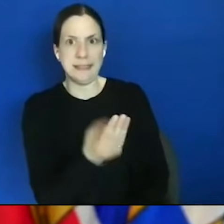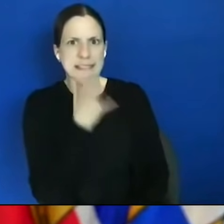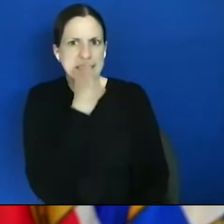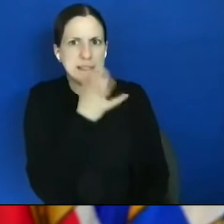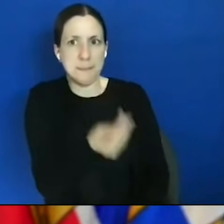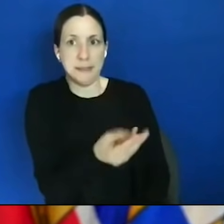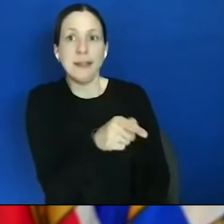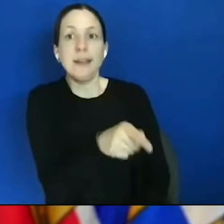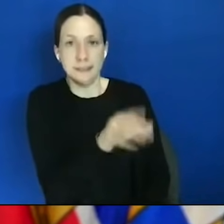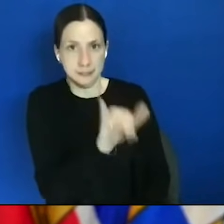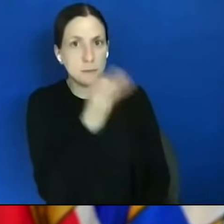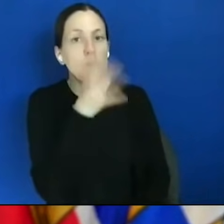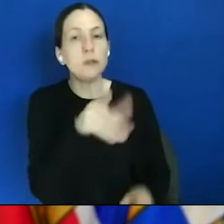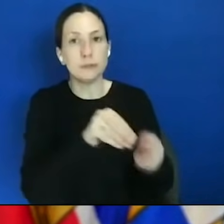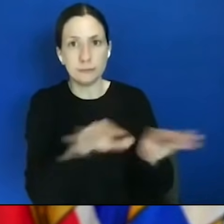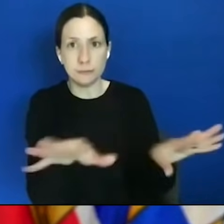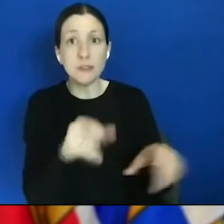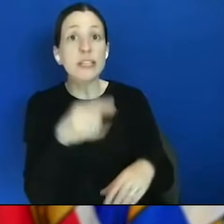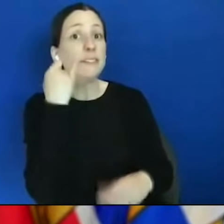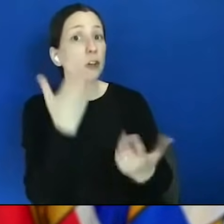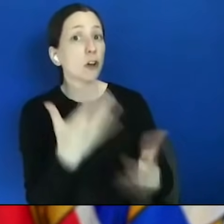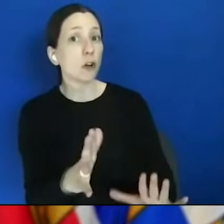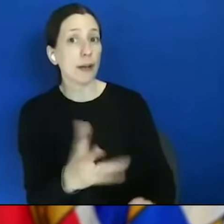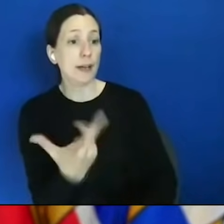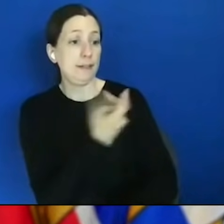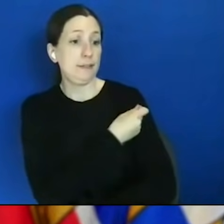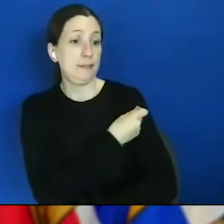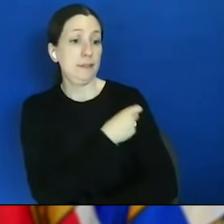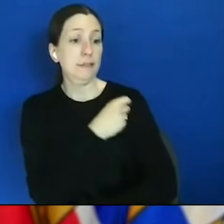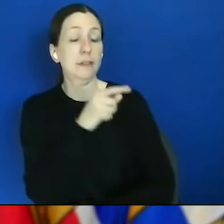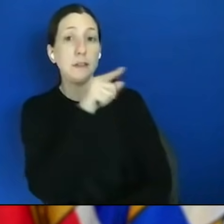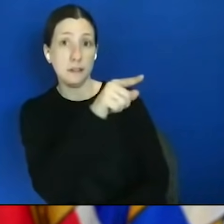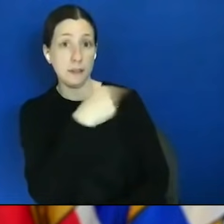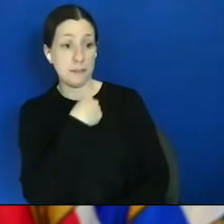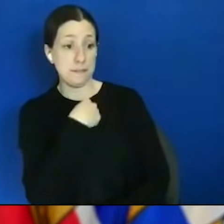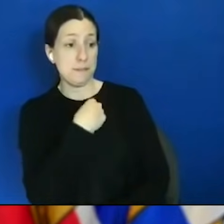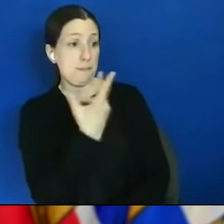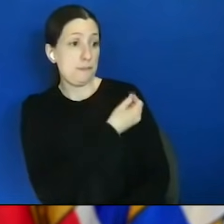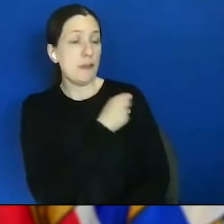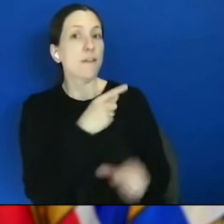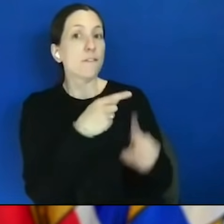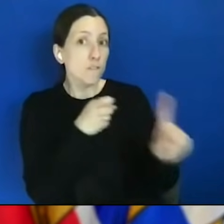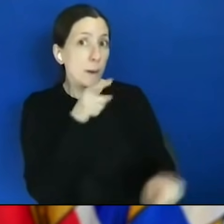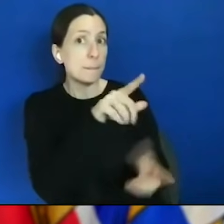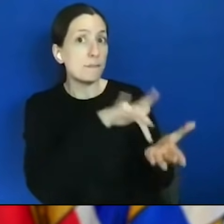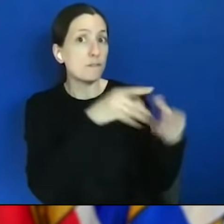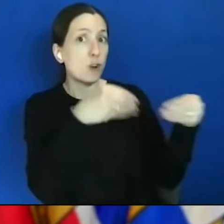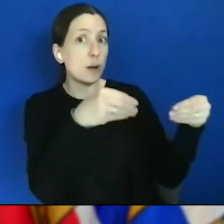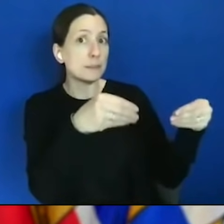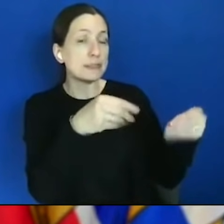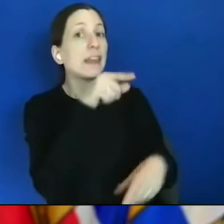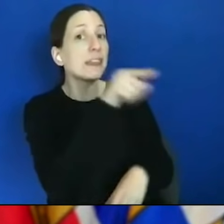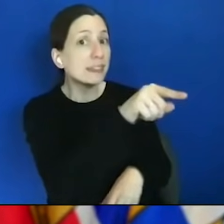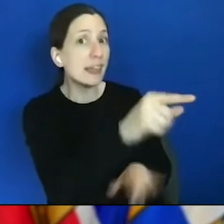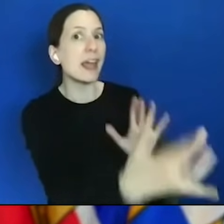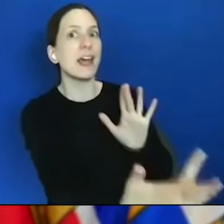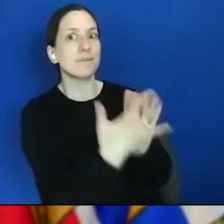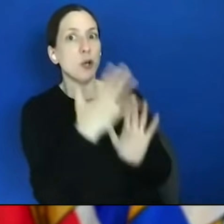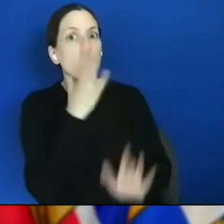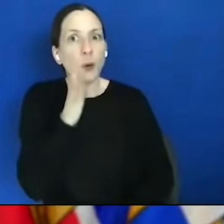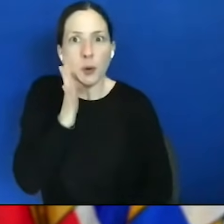are working with us on this. If you received your vaccine at a pharmacy, they will contact you. Please do not call